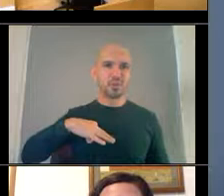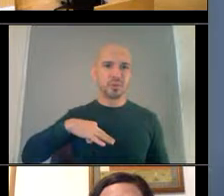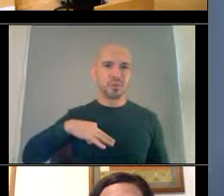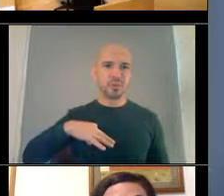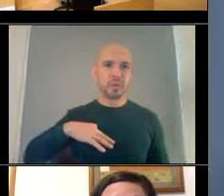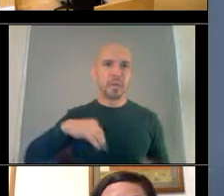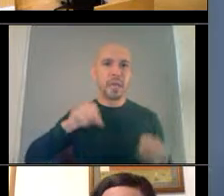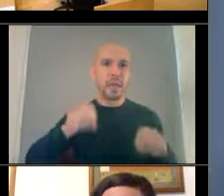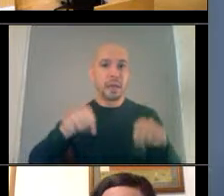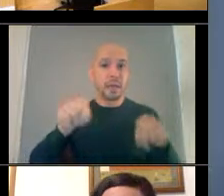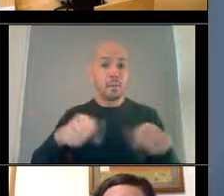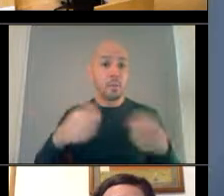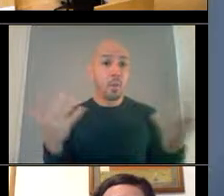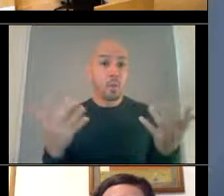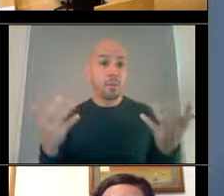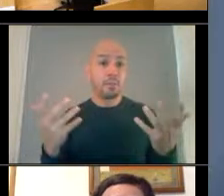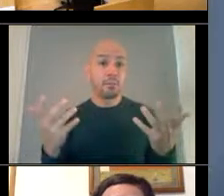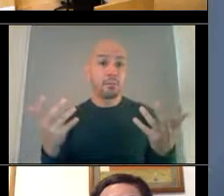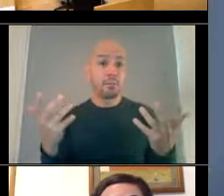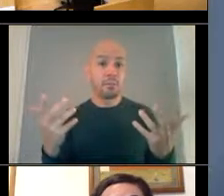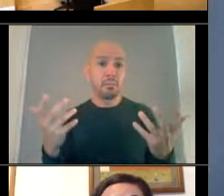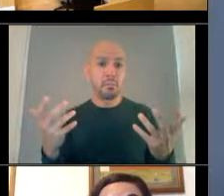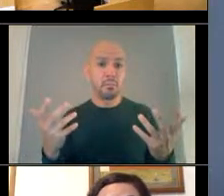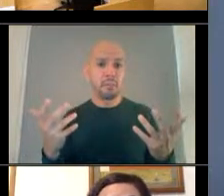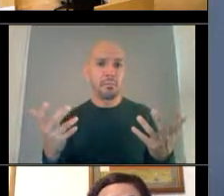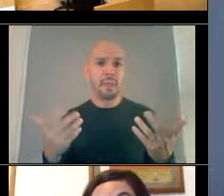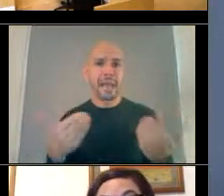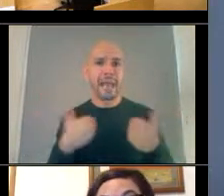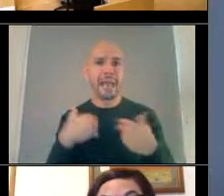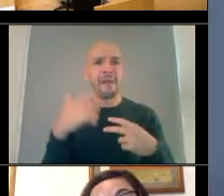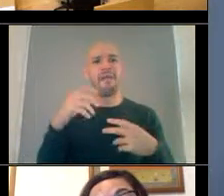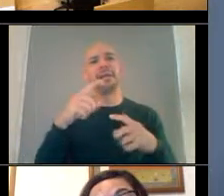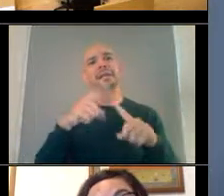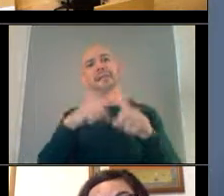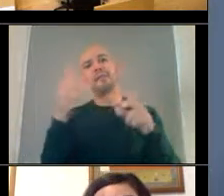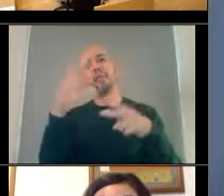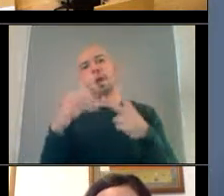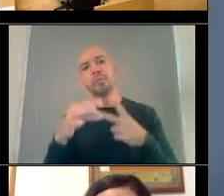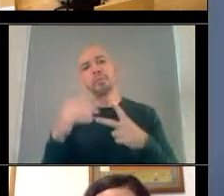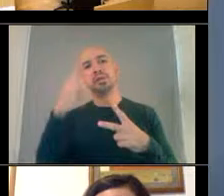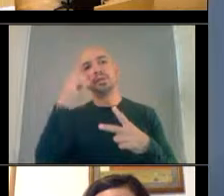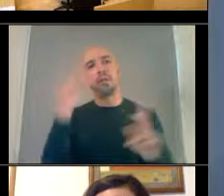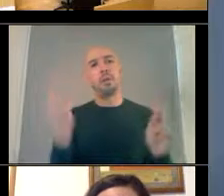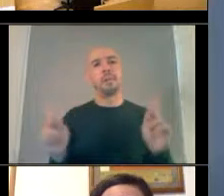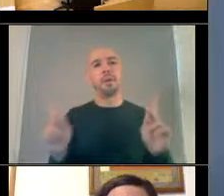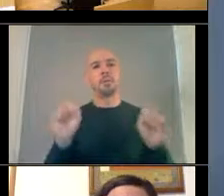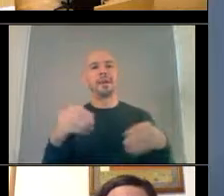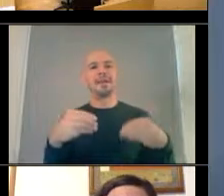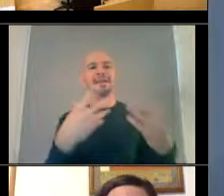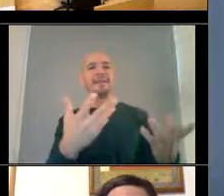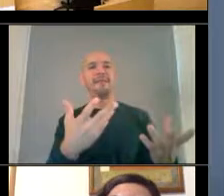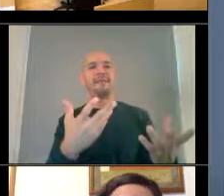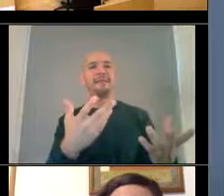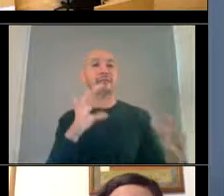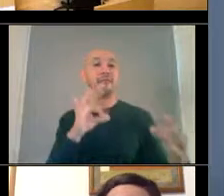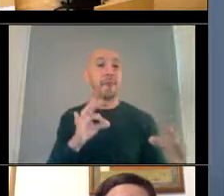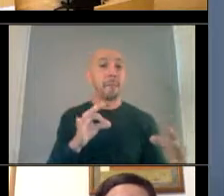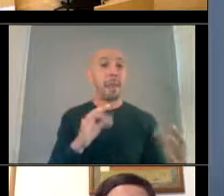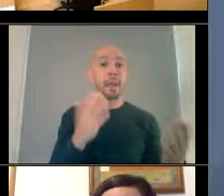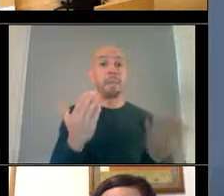be able to have some option different options for people to provide their feedback maybe in the way of